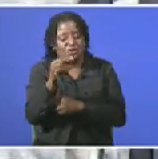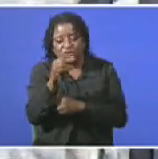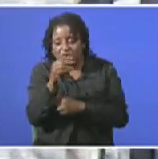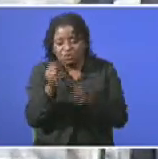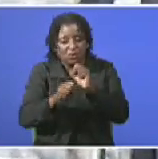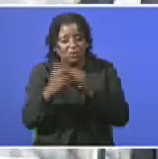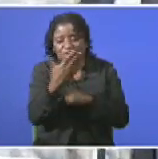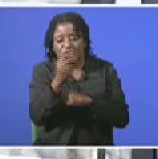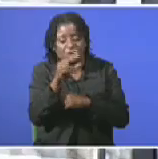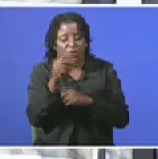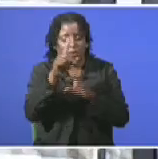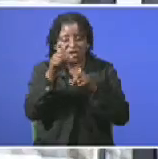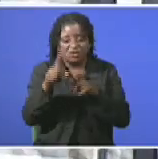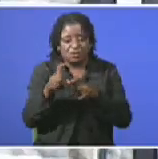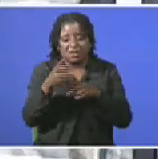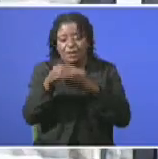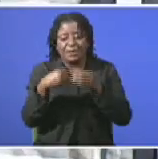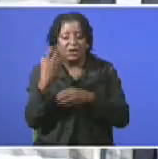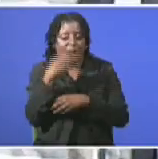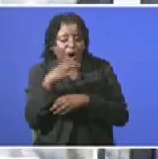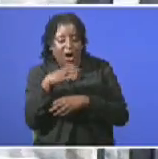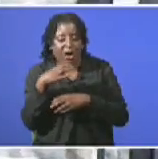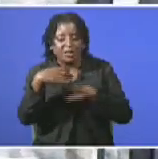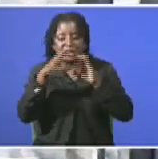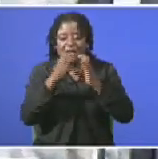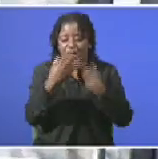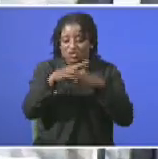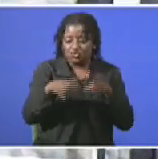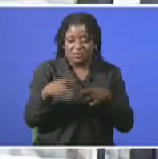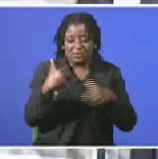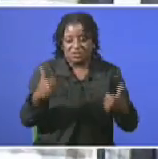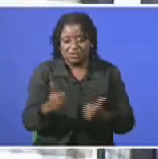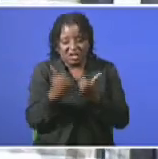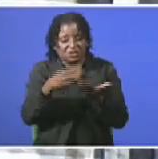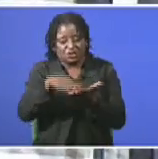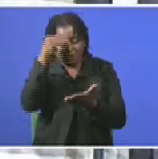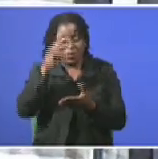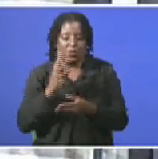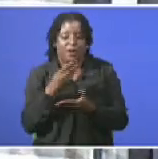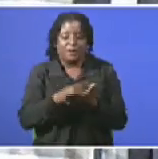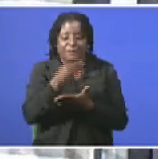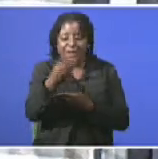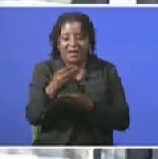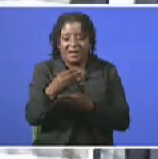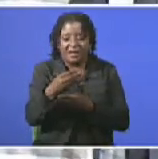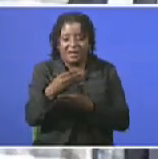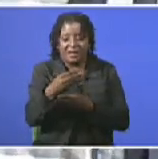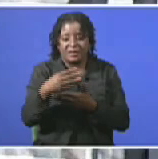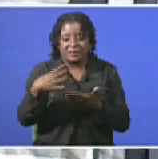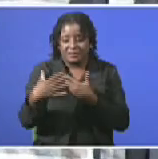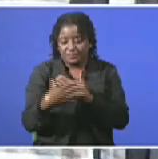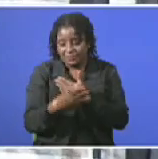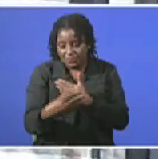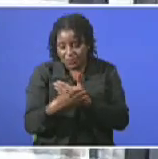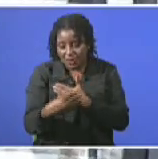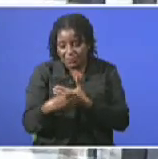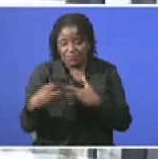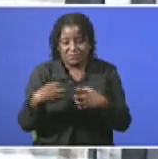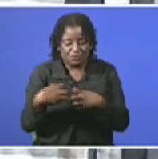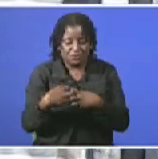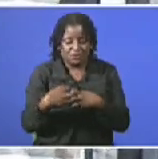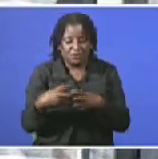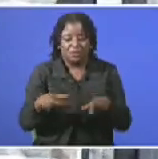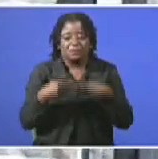challenges learning. We're buying photocopiers. We made sure that we've provided computers for